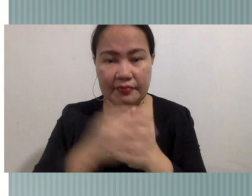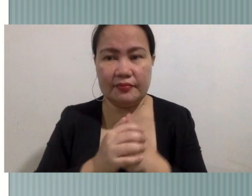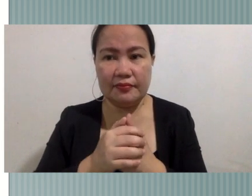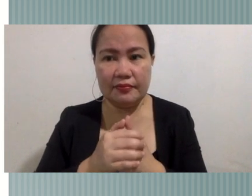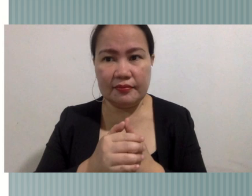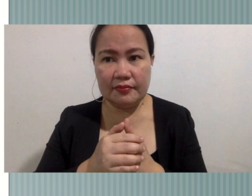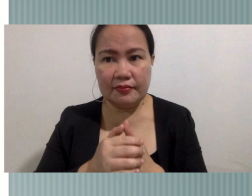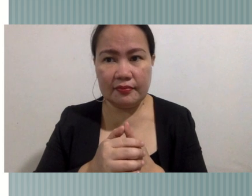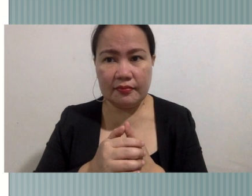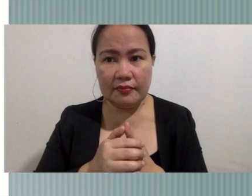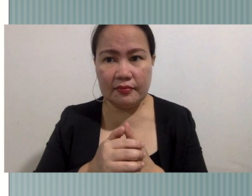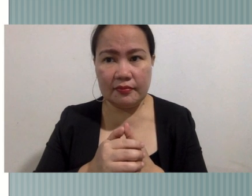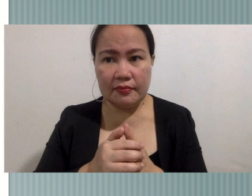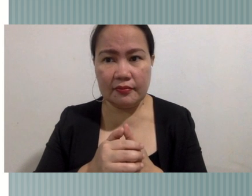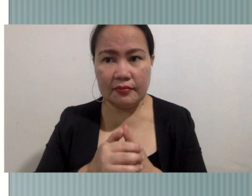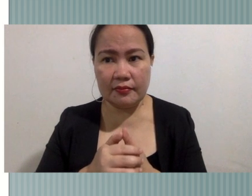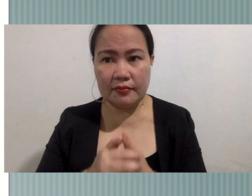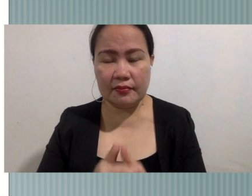Next.